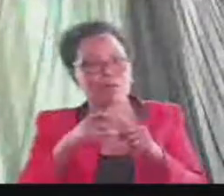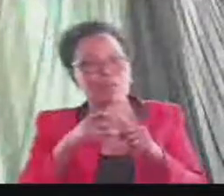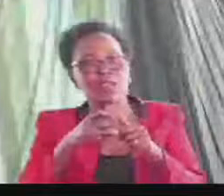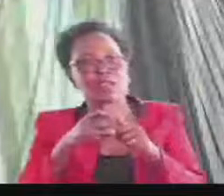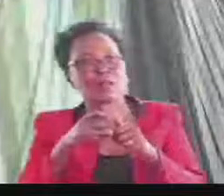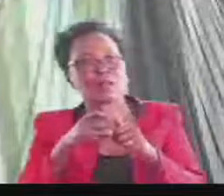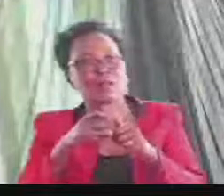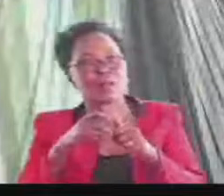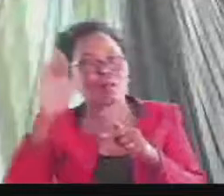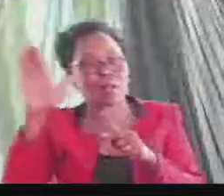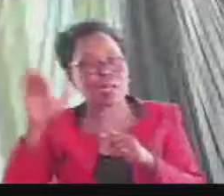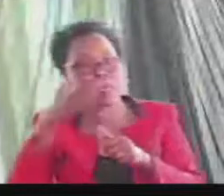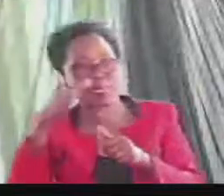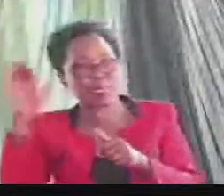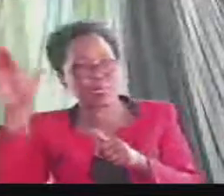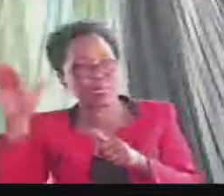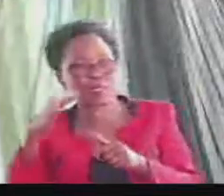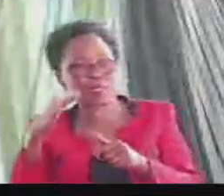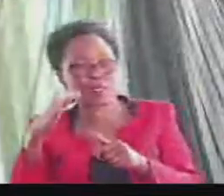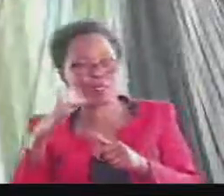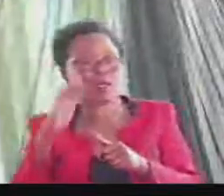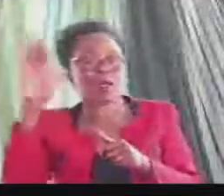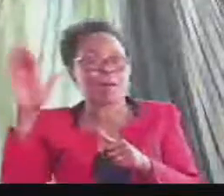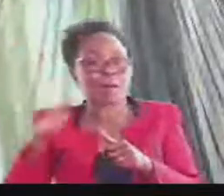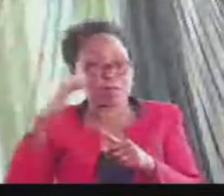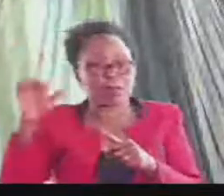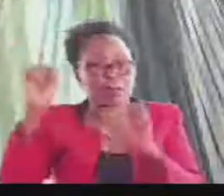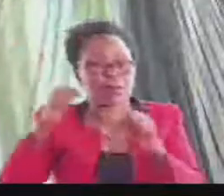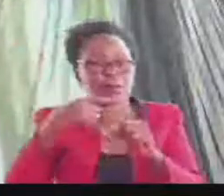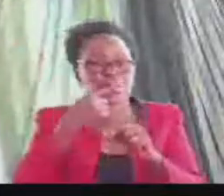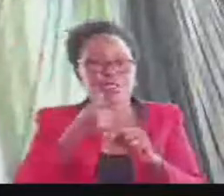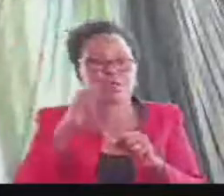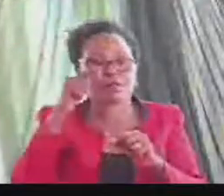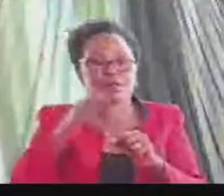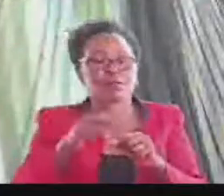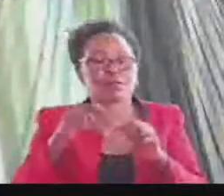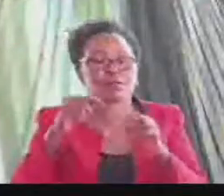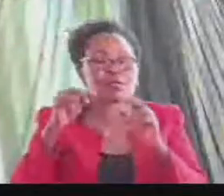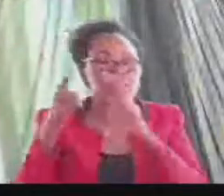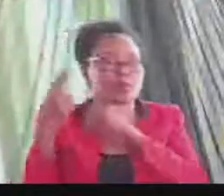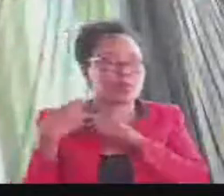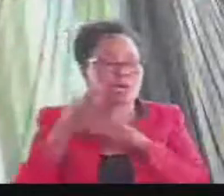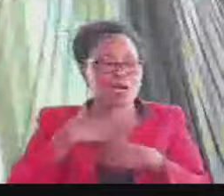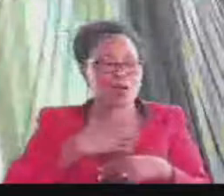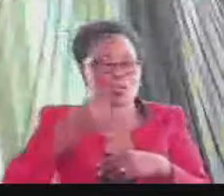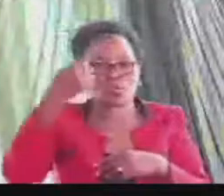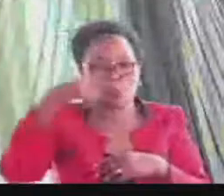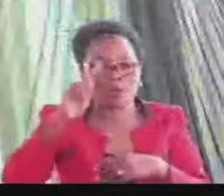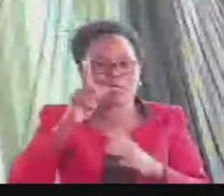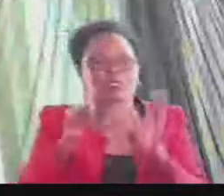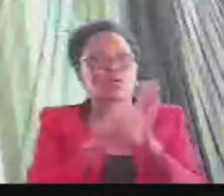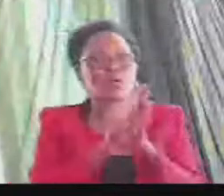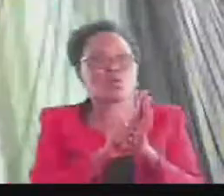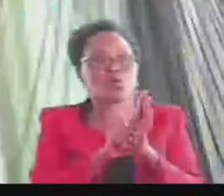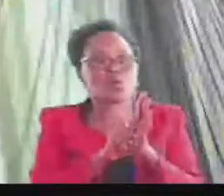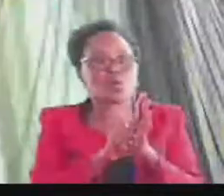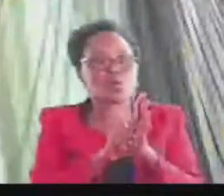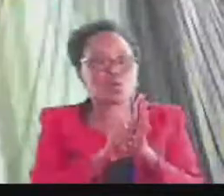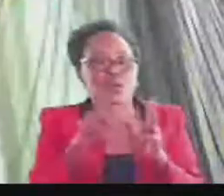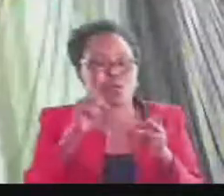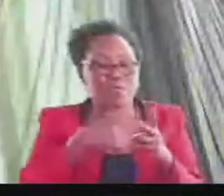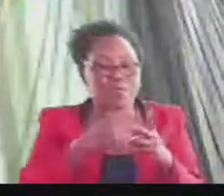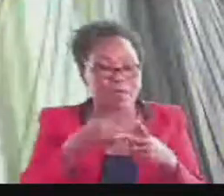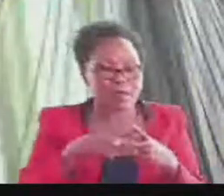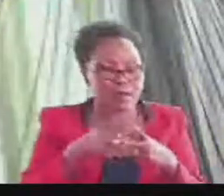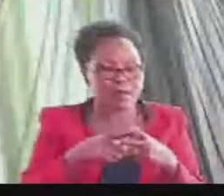where the legislature will say that it's our responsibility to pass the laws, just like you've indicated. Then on the other